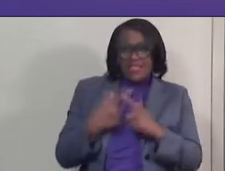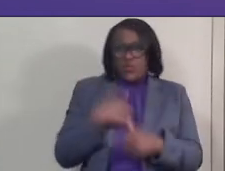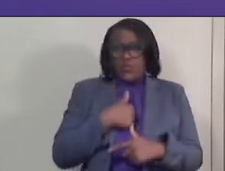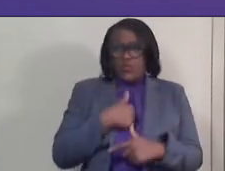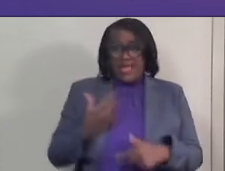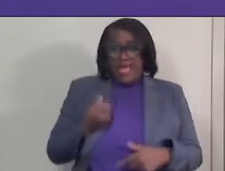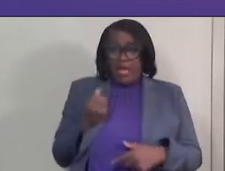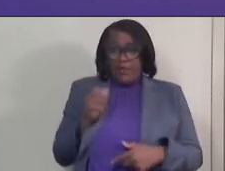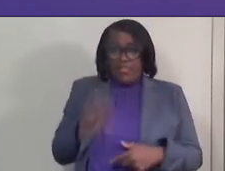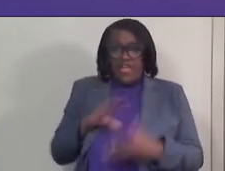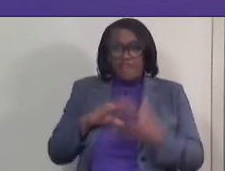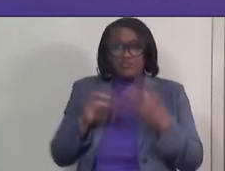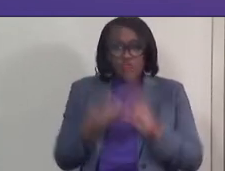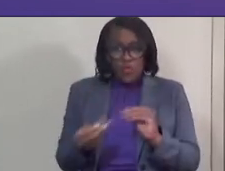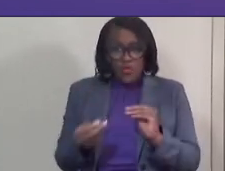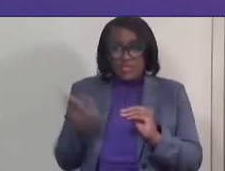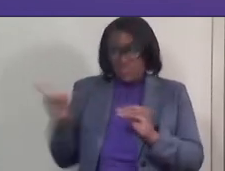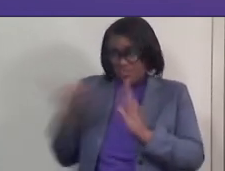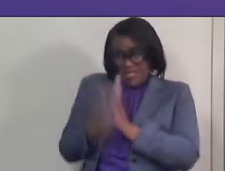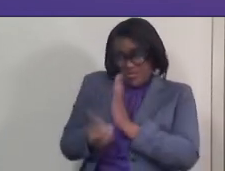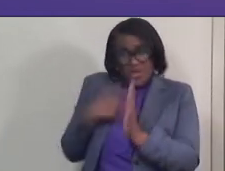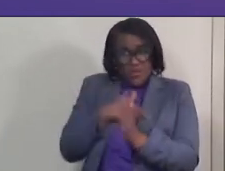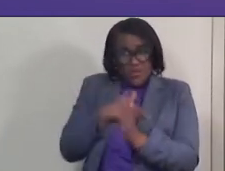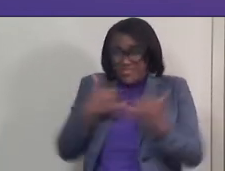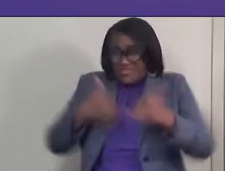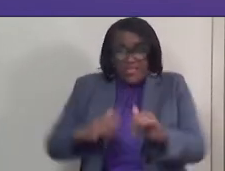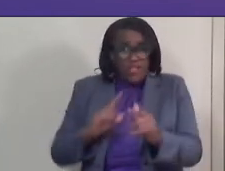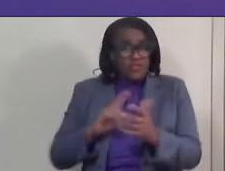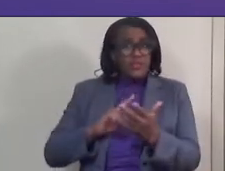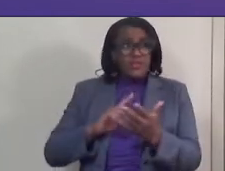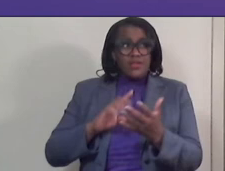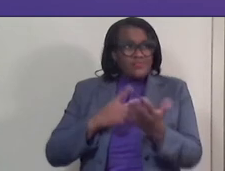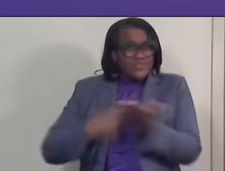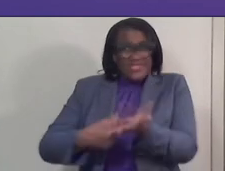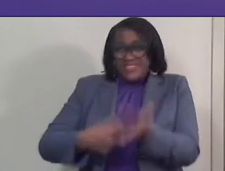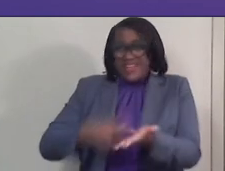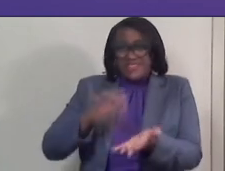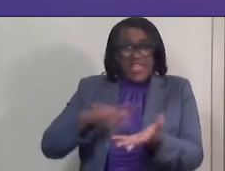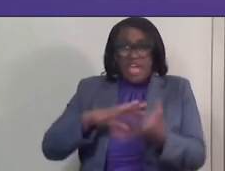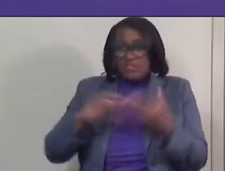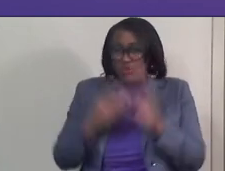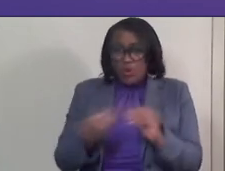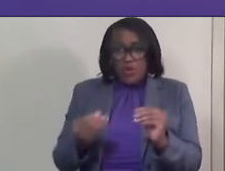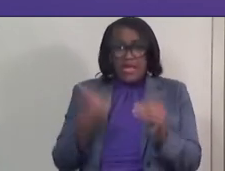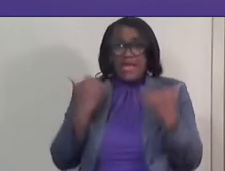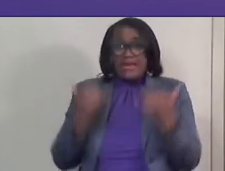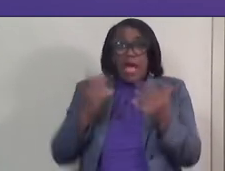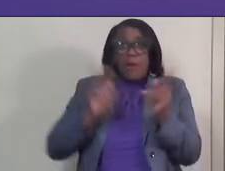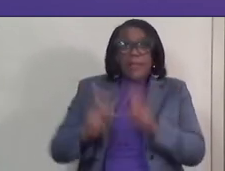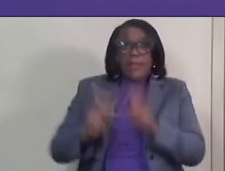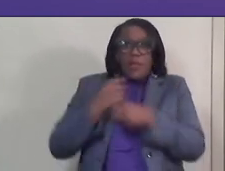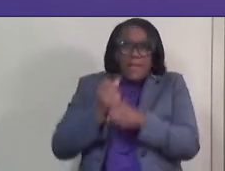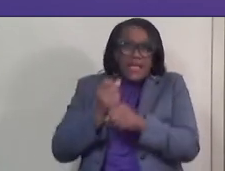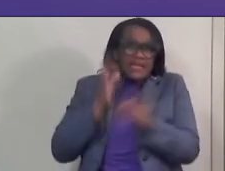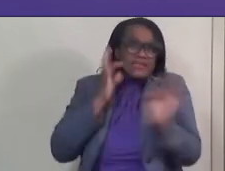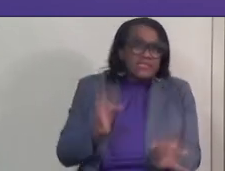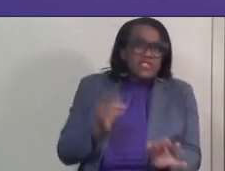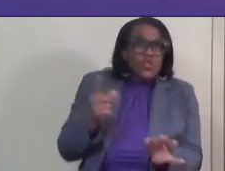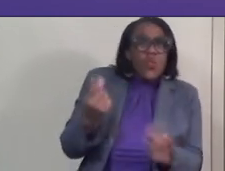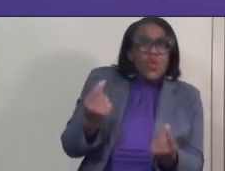left. And now it's being brought right back to the folks who are making decisions of what are you going to do now?